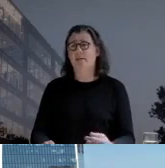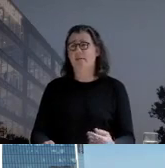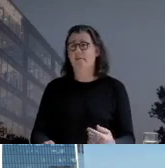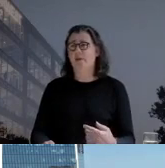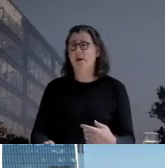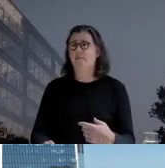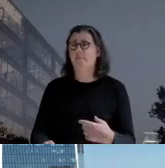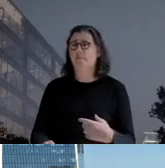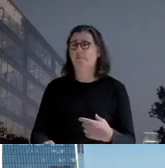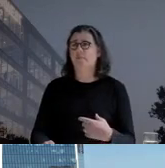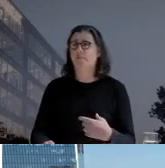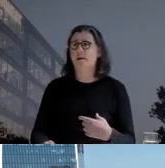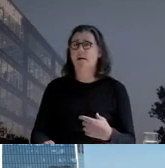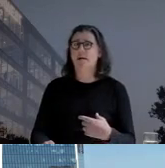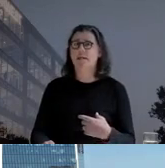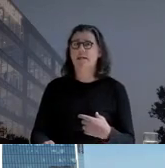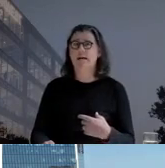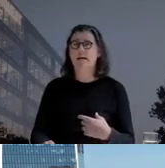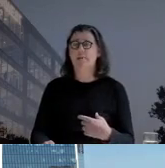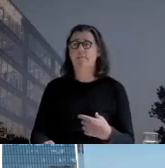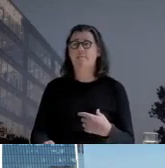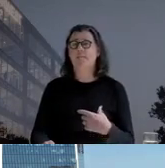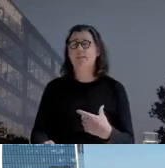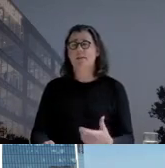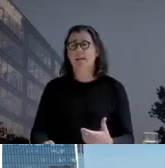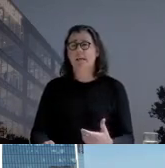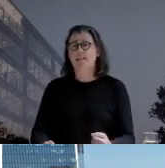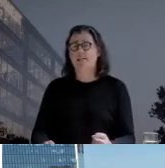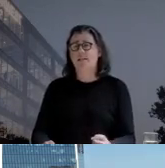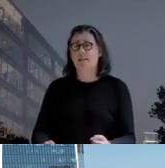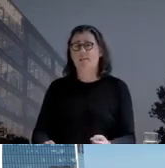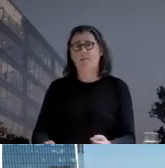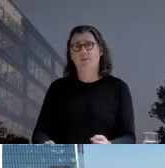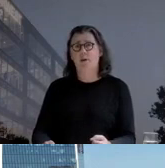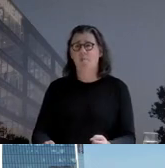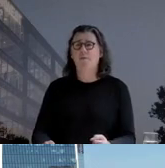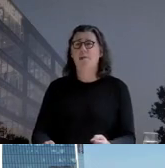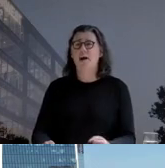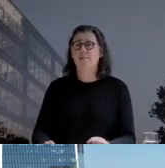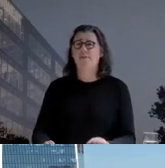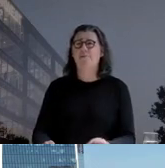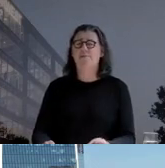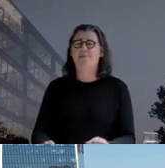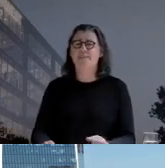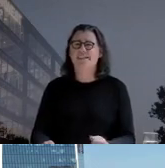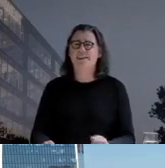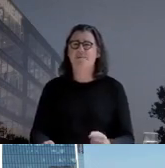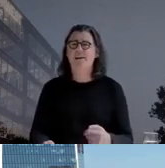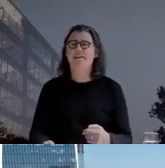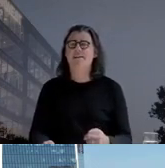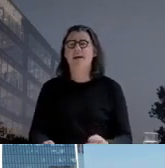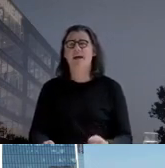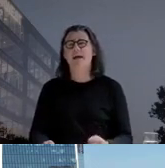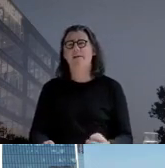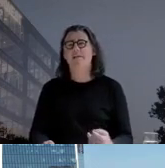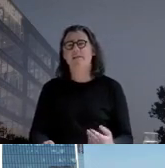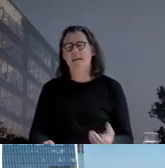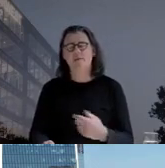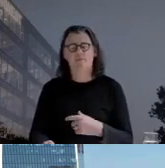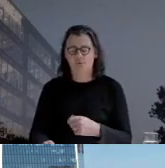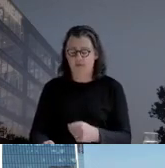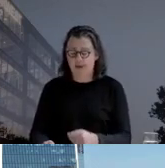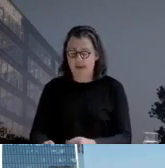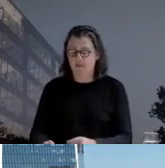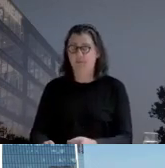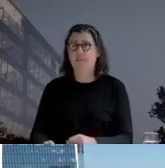80s, completely unremarkable to my eye. Existing lump of carbon, if you want to look at it that way. A